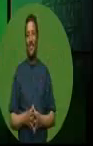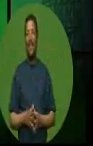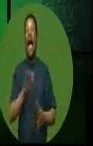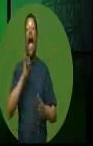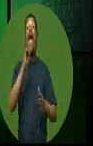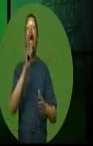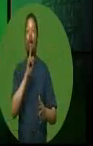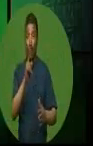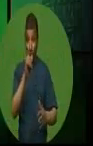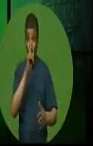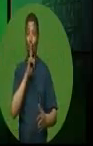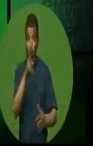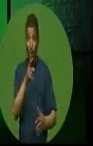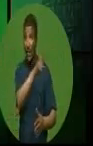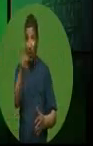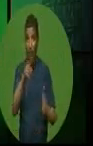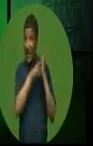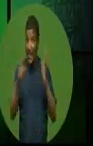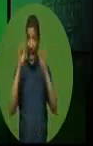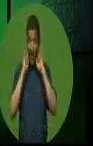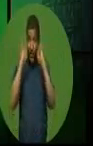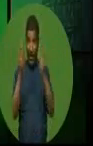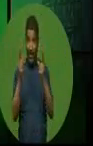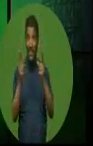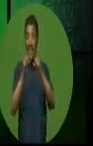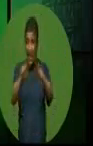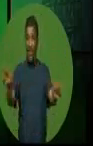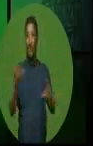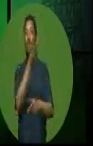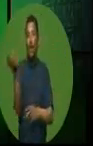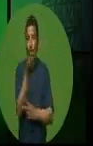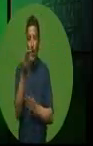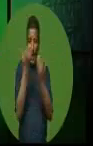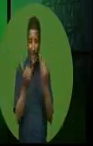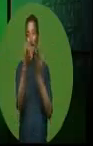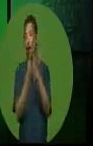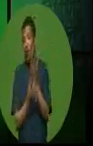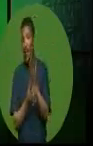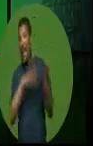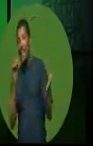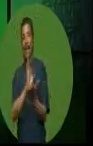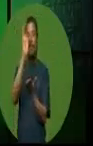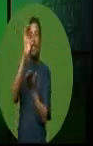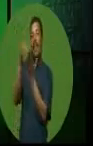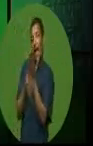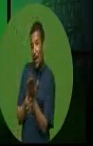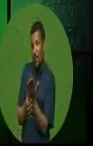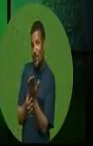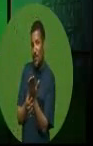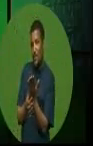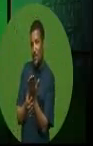am sure by now you have clearly understood the difference between current account and capital